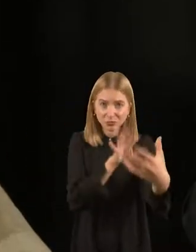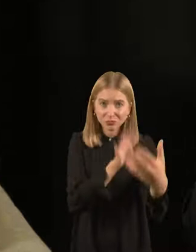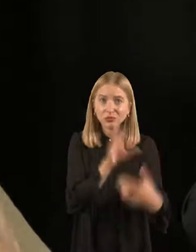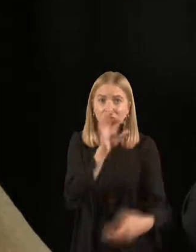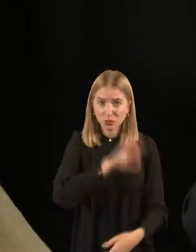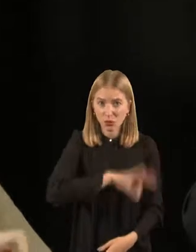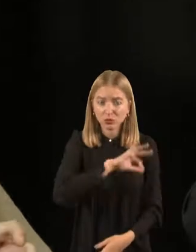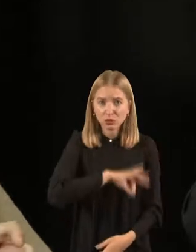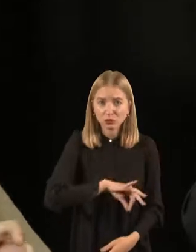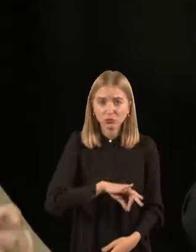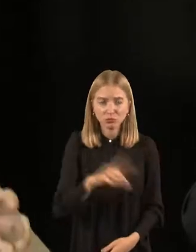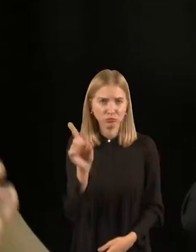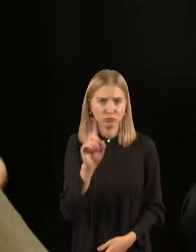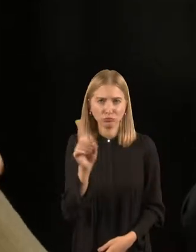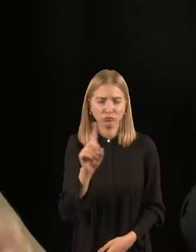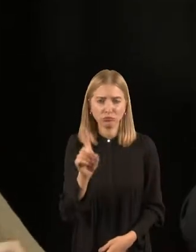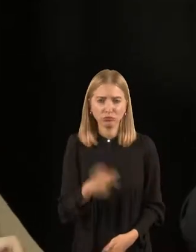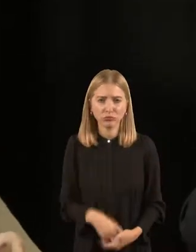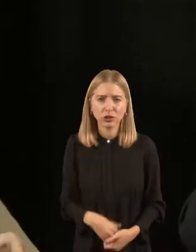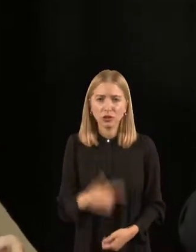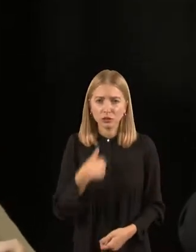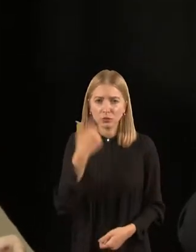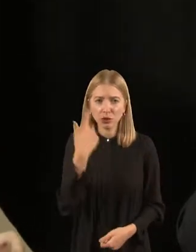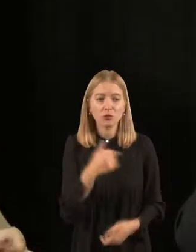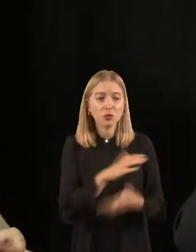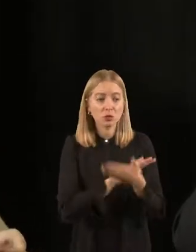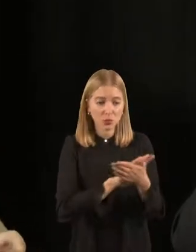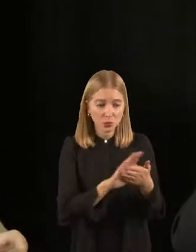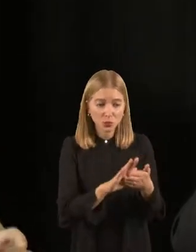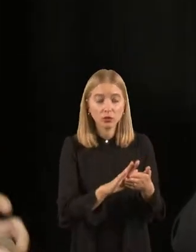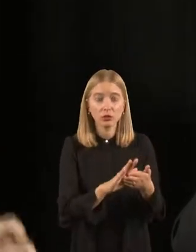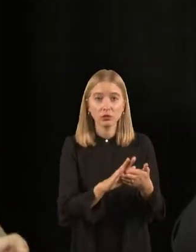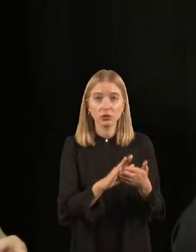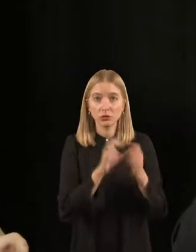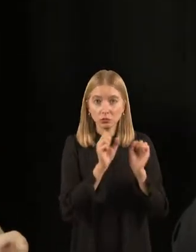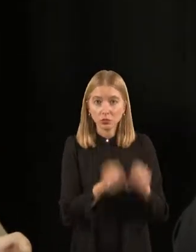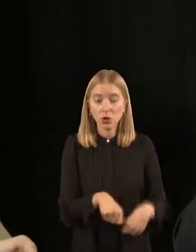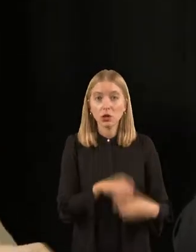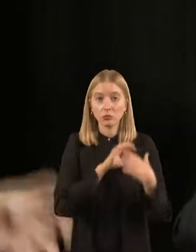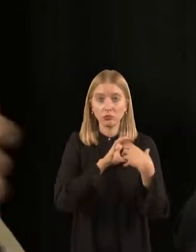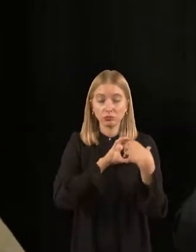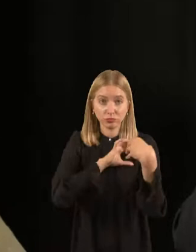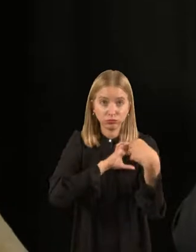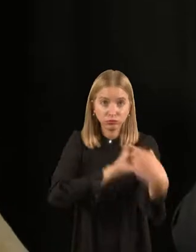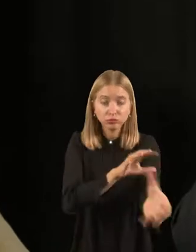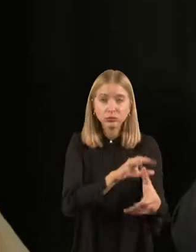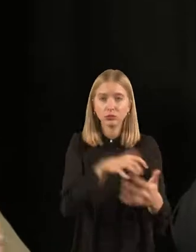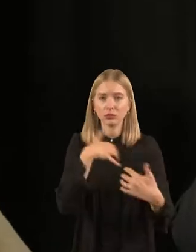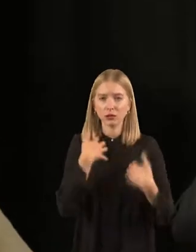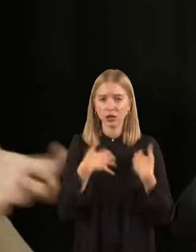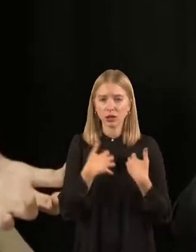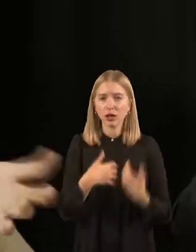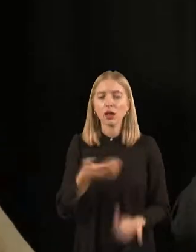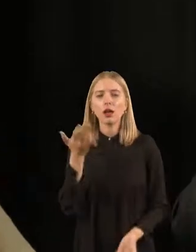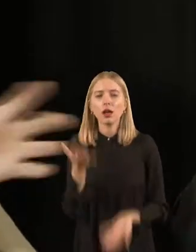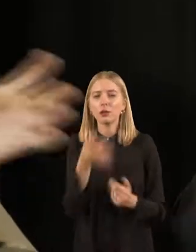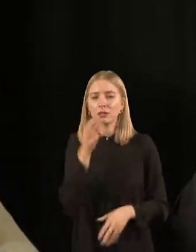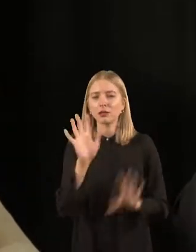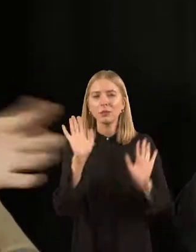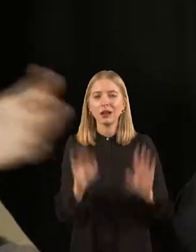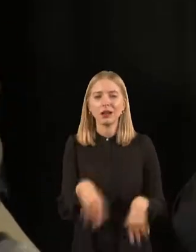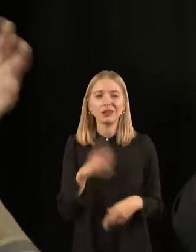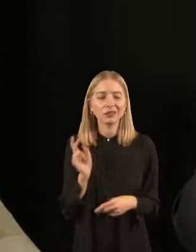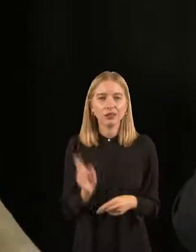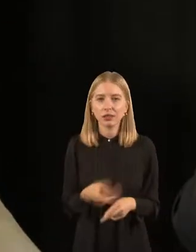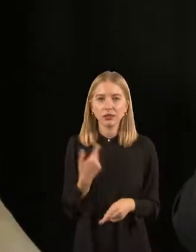So do we really want public transport being to be popular? So should